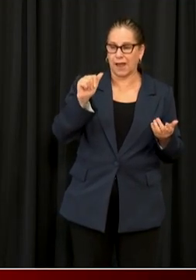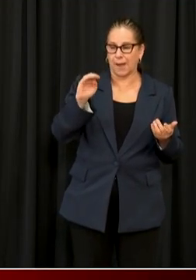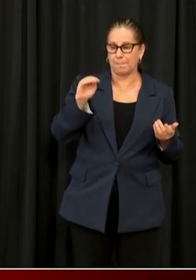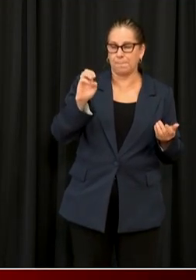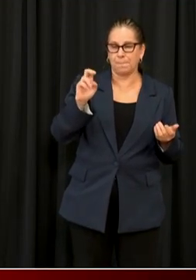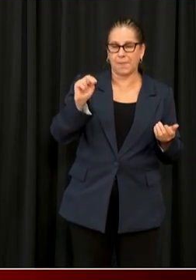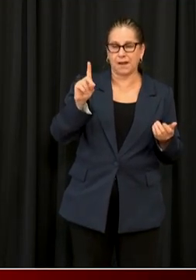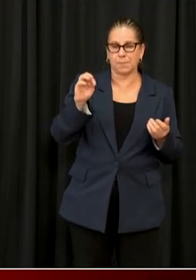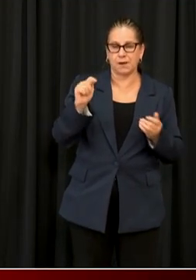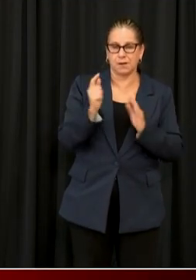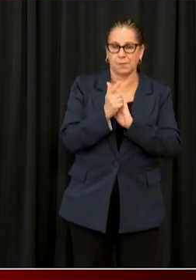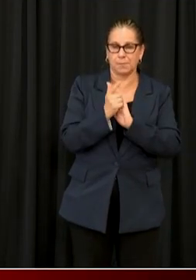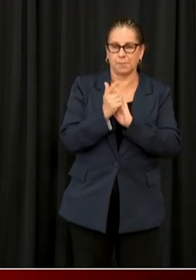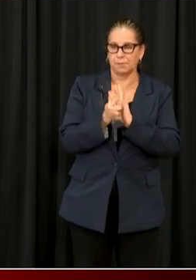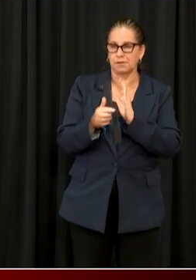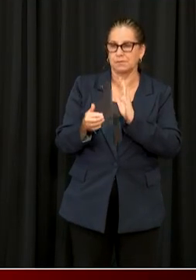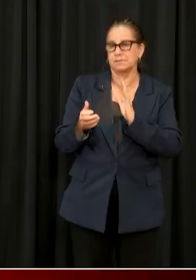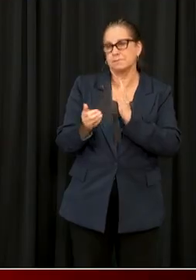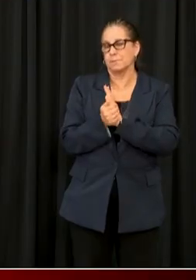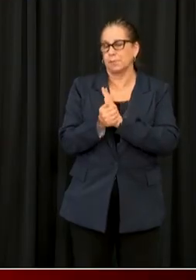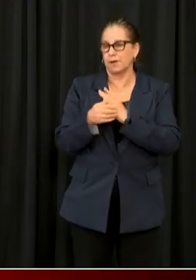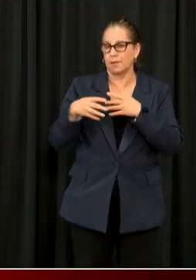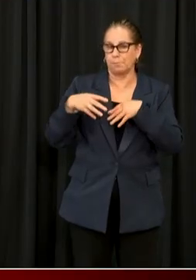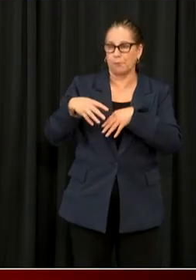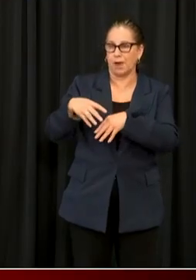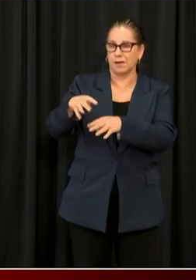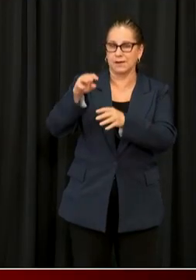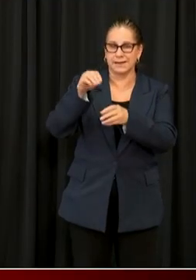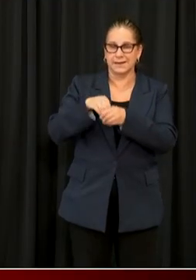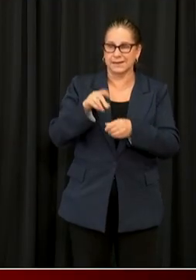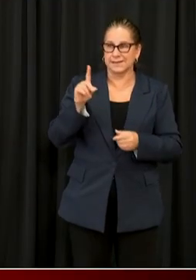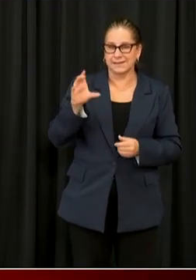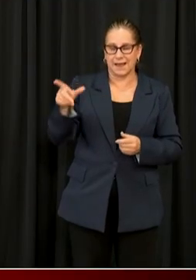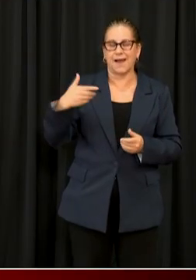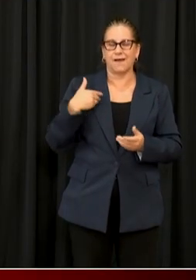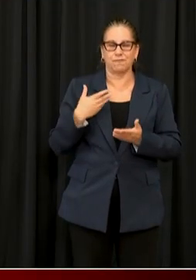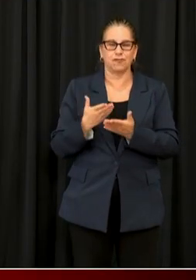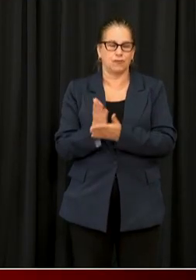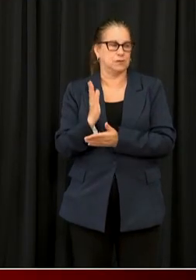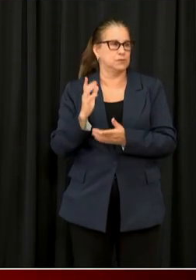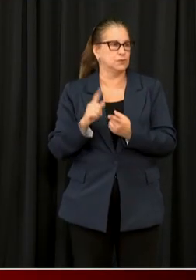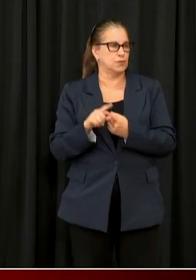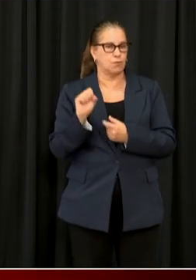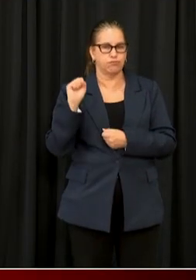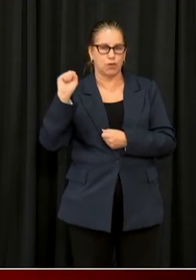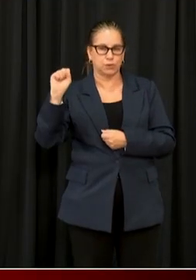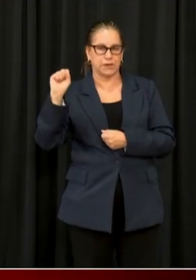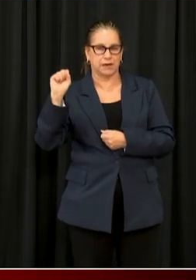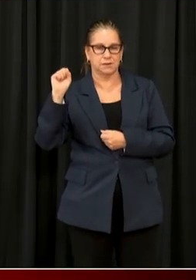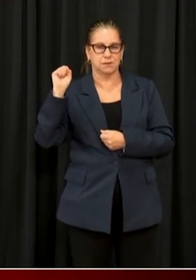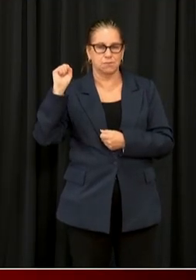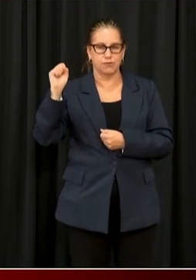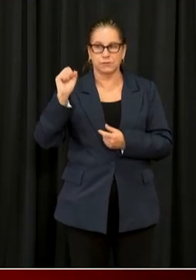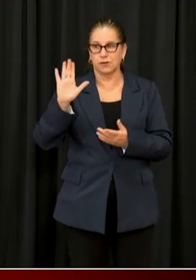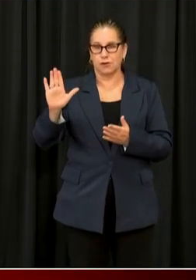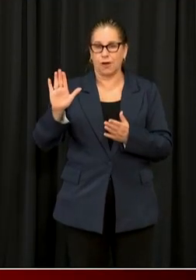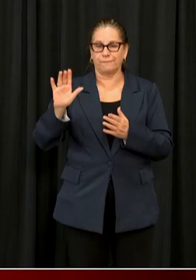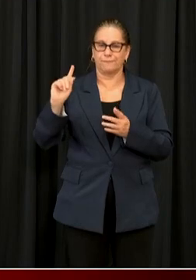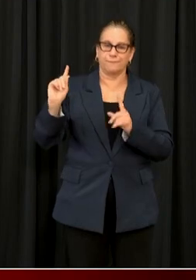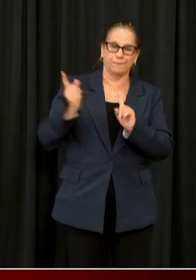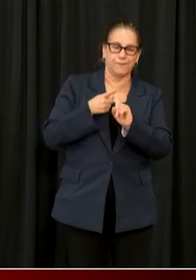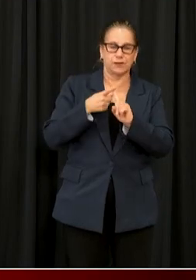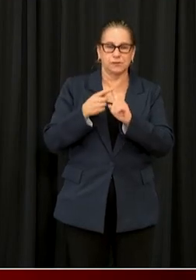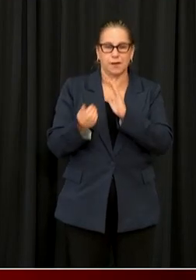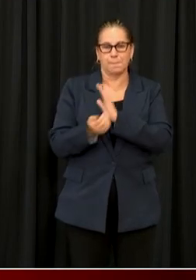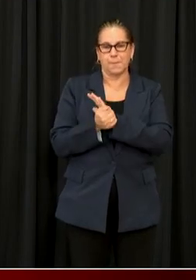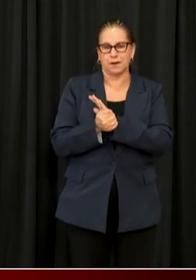Columbia. And people have a right to exercise their First Amendment rights, especially in the District of